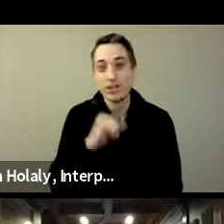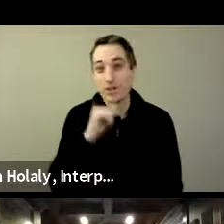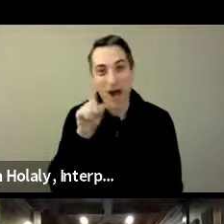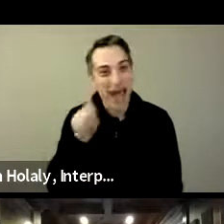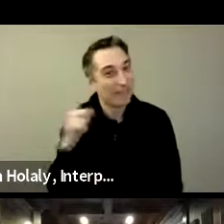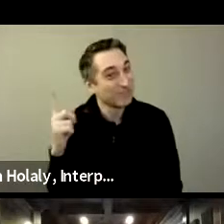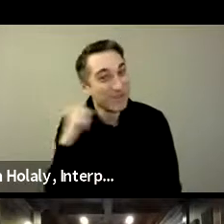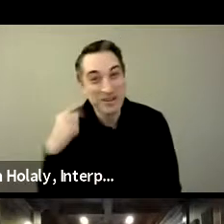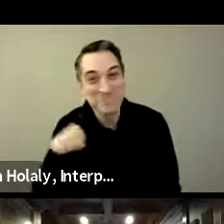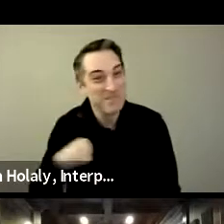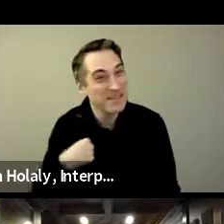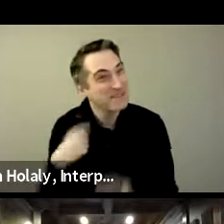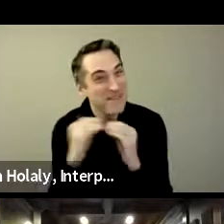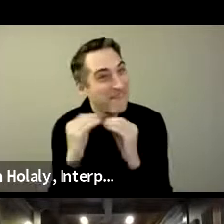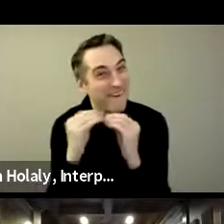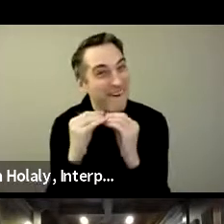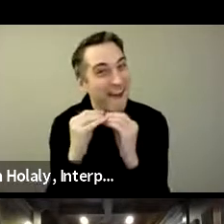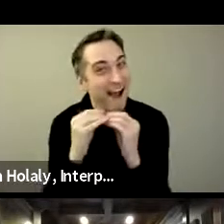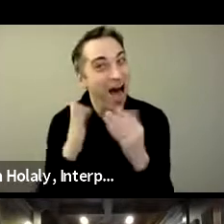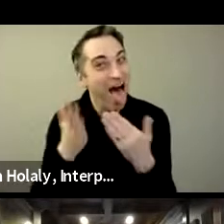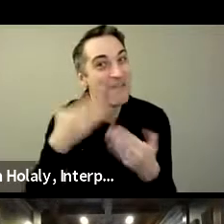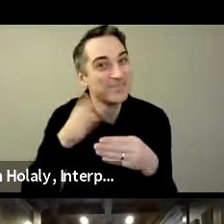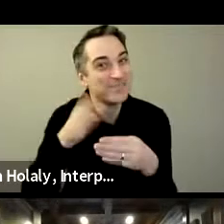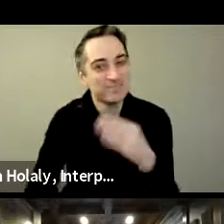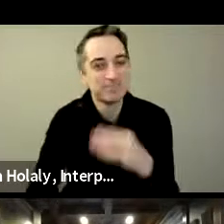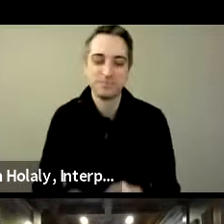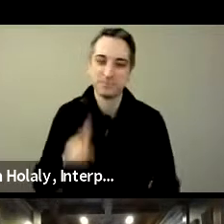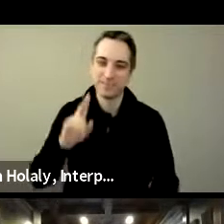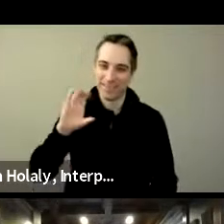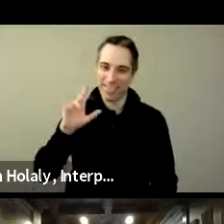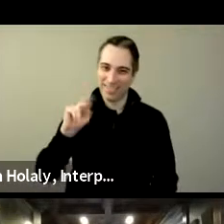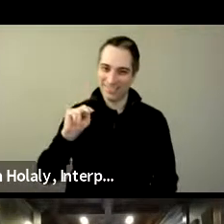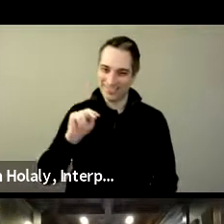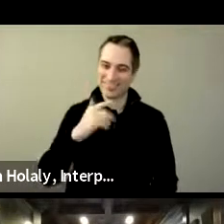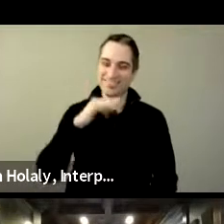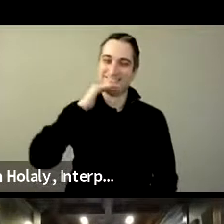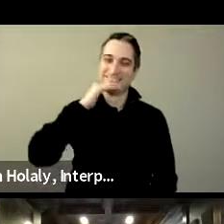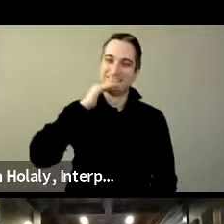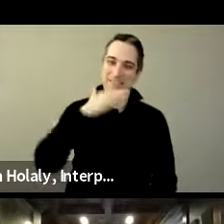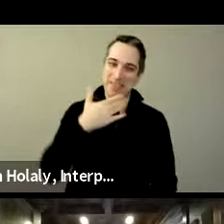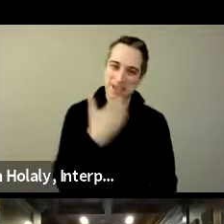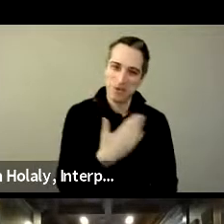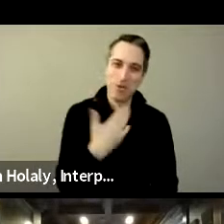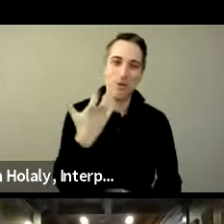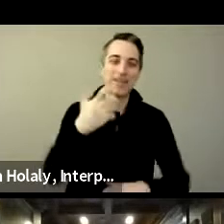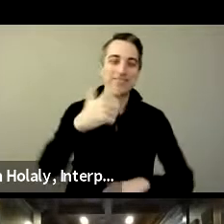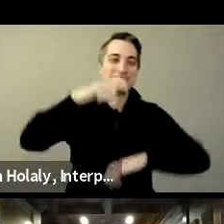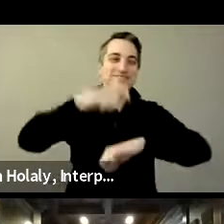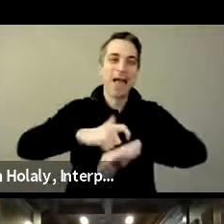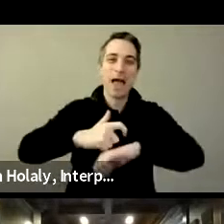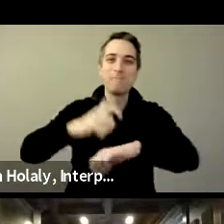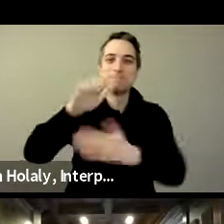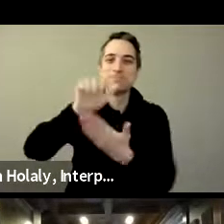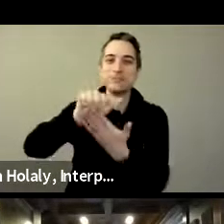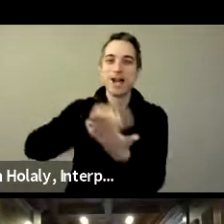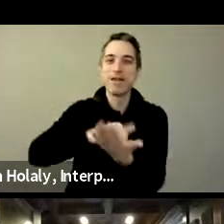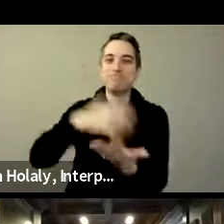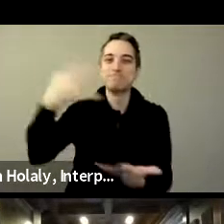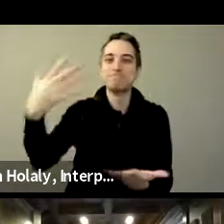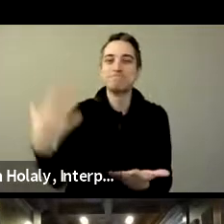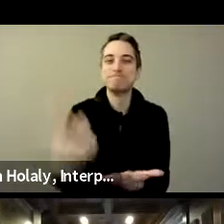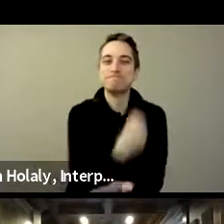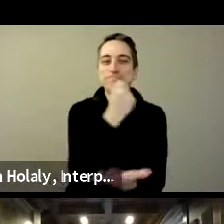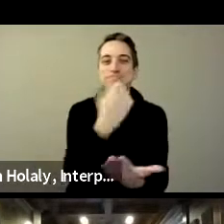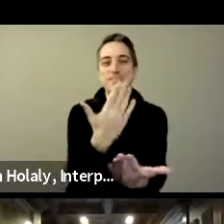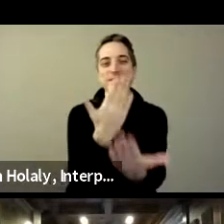longer. All right. Well, thank you. So we just wanted to take this time on our agenda to thank